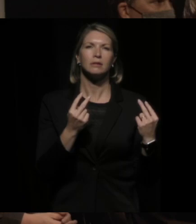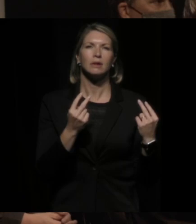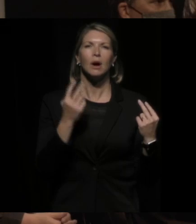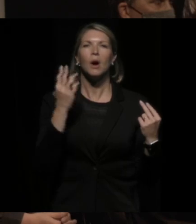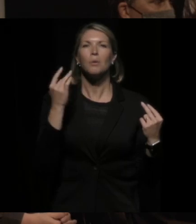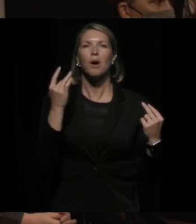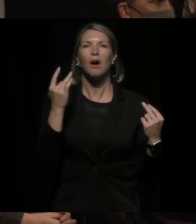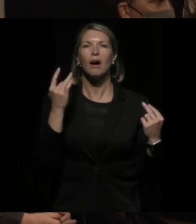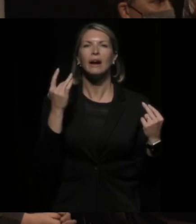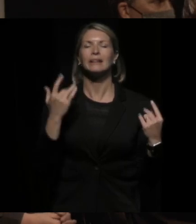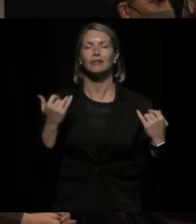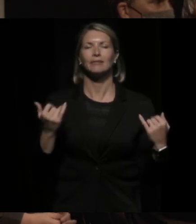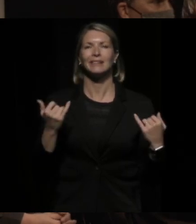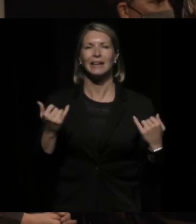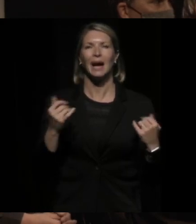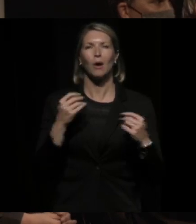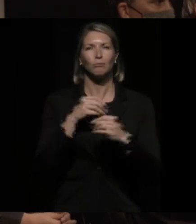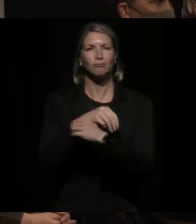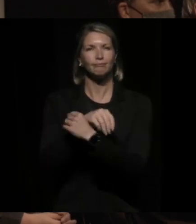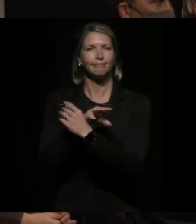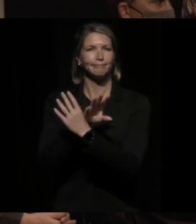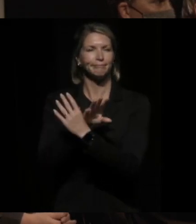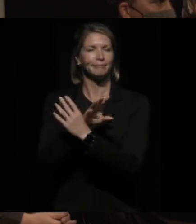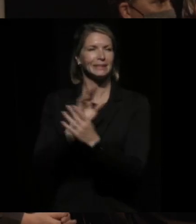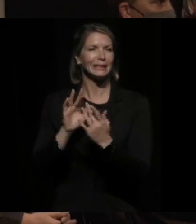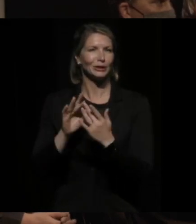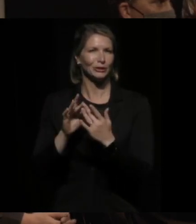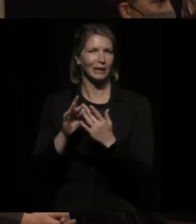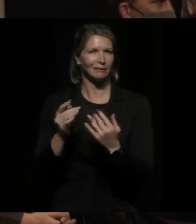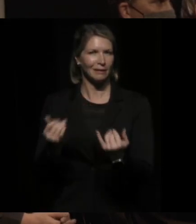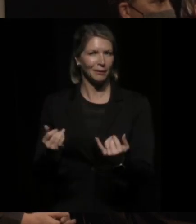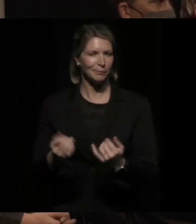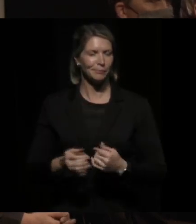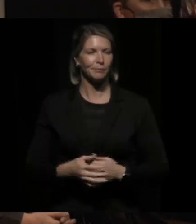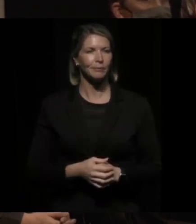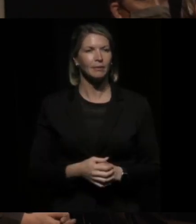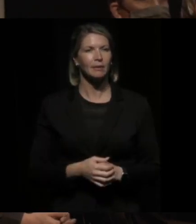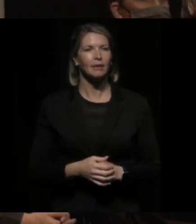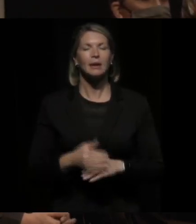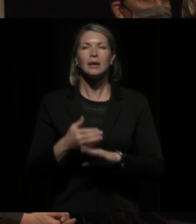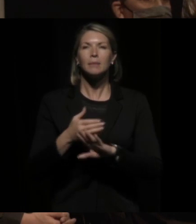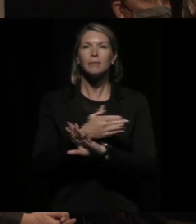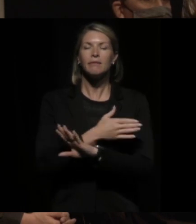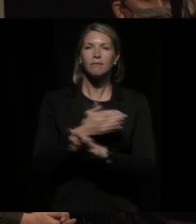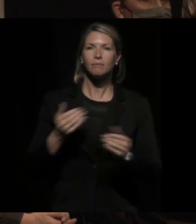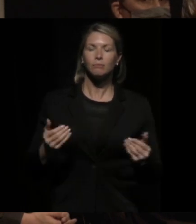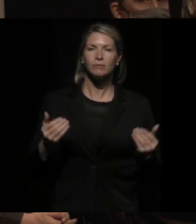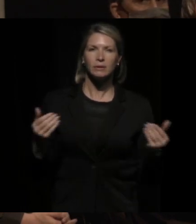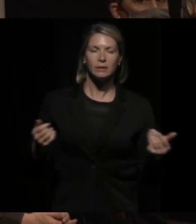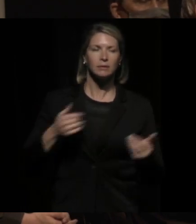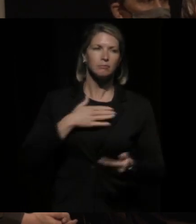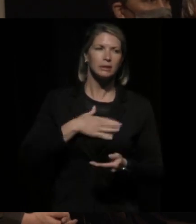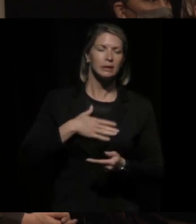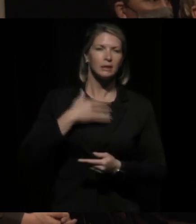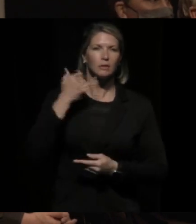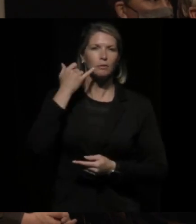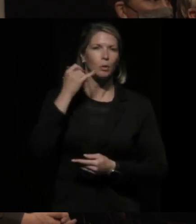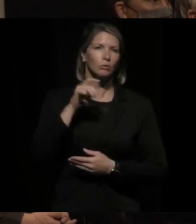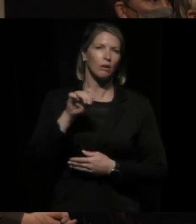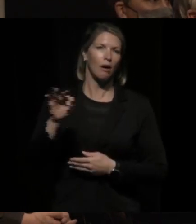streamed. Before we begin, I would ask that you please ensure cell phone ringers are turned